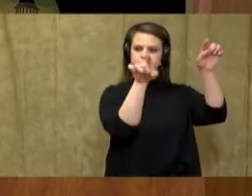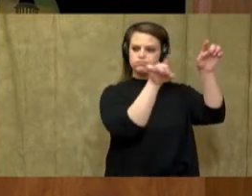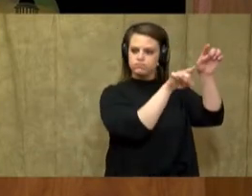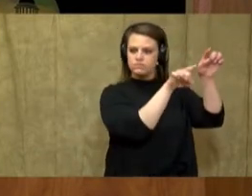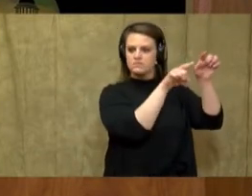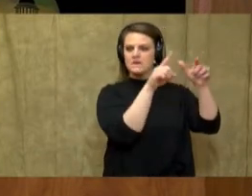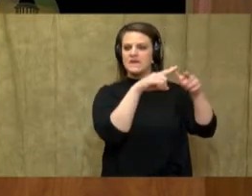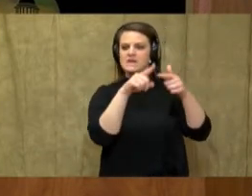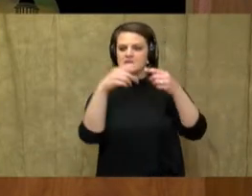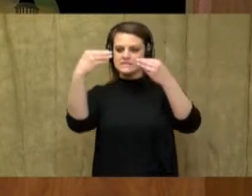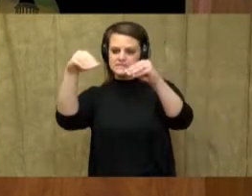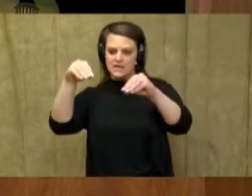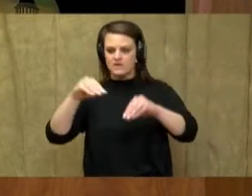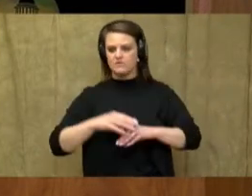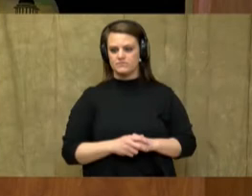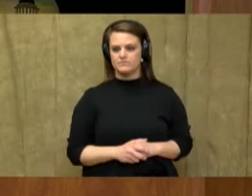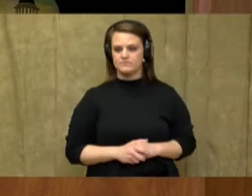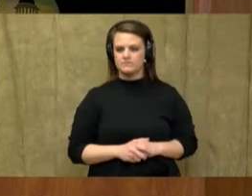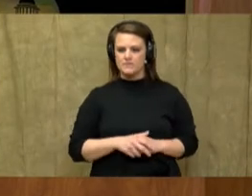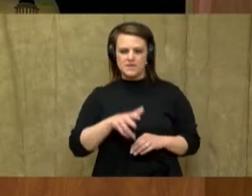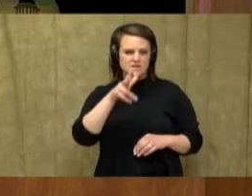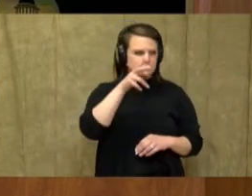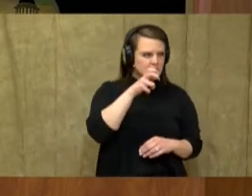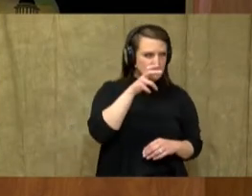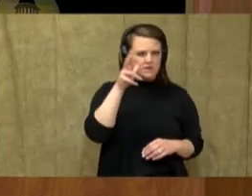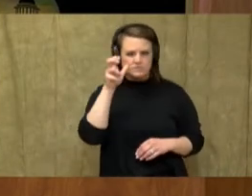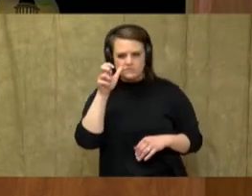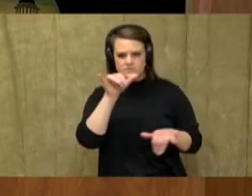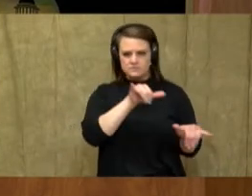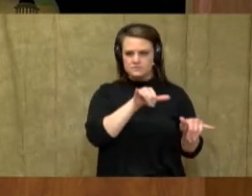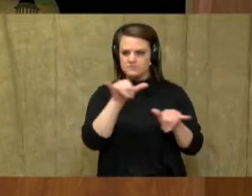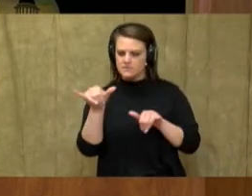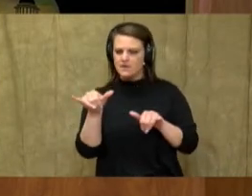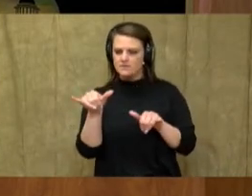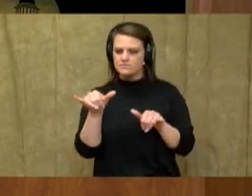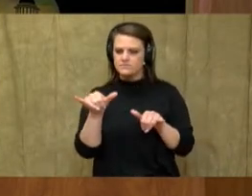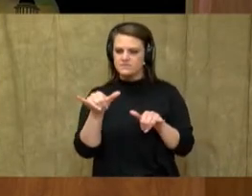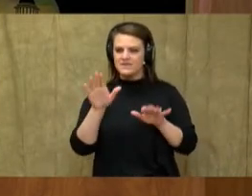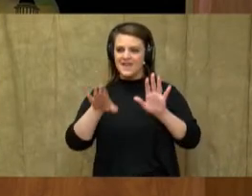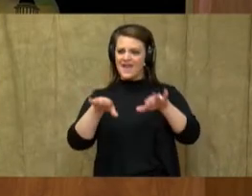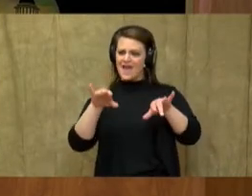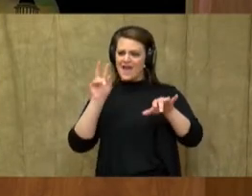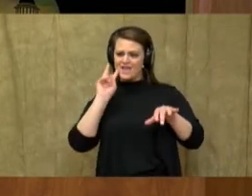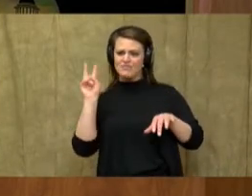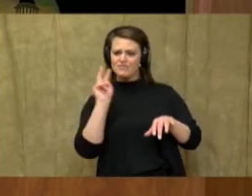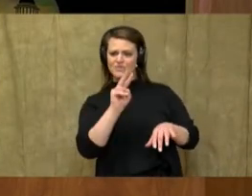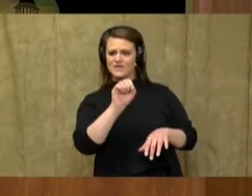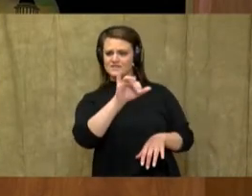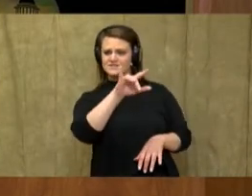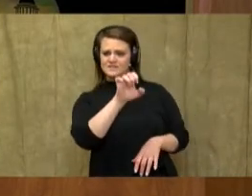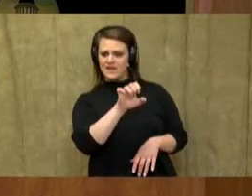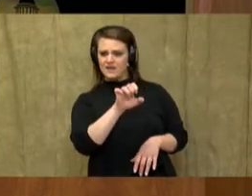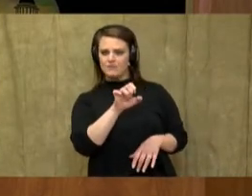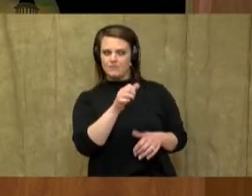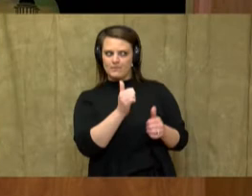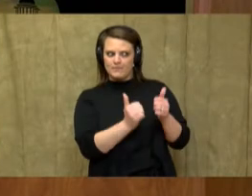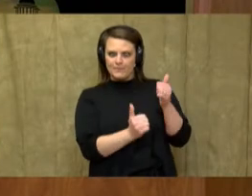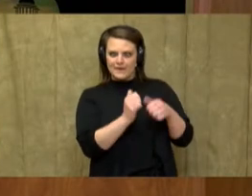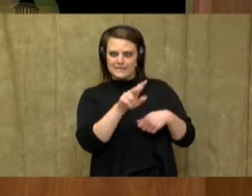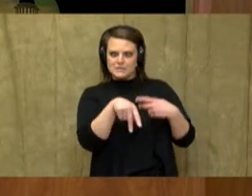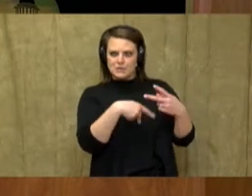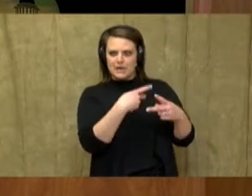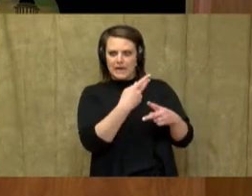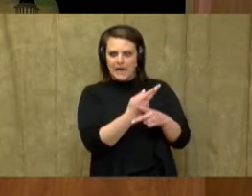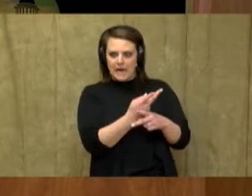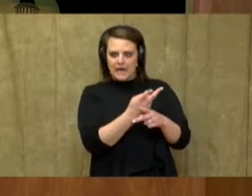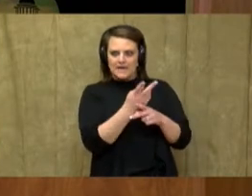sail. So they sound the same if I said it, if I just said, hey, look at that sail. What kind of sail am I talking about?